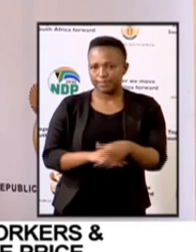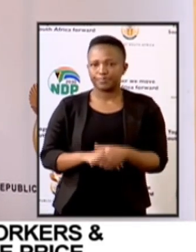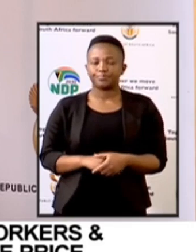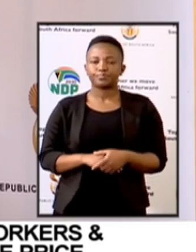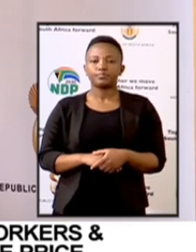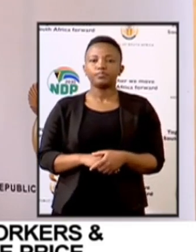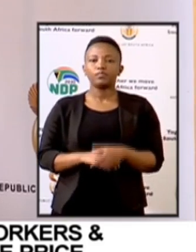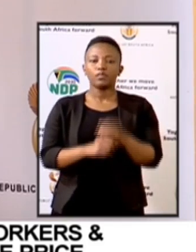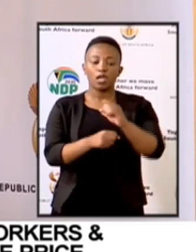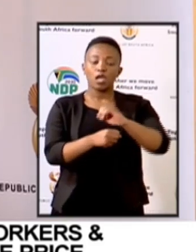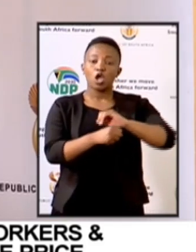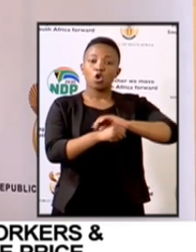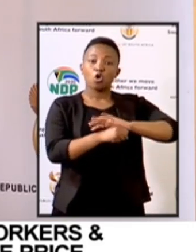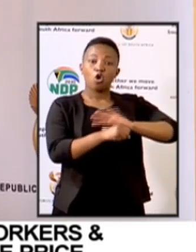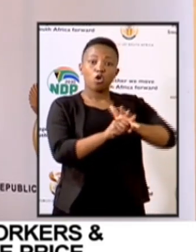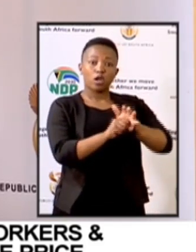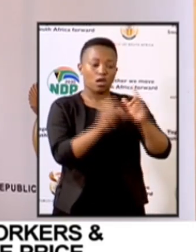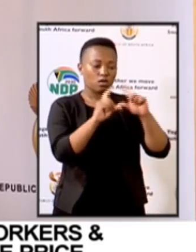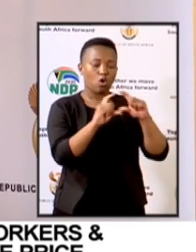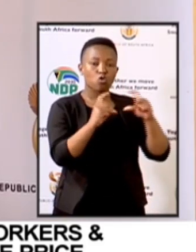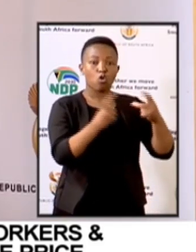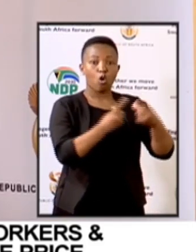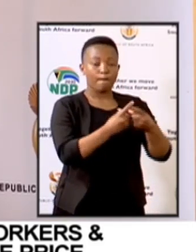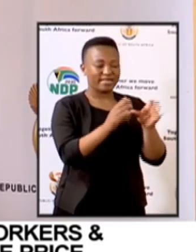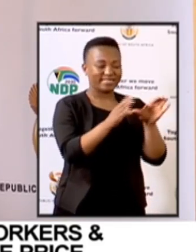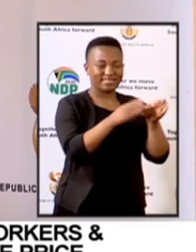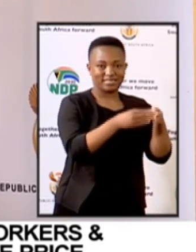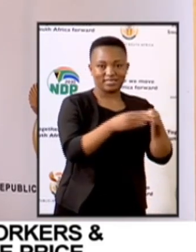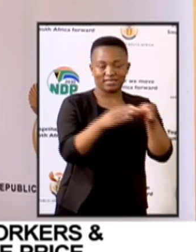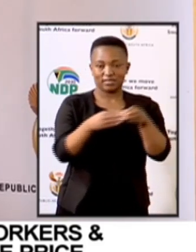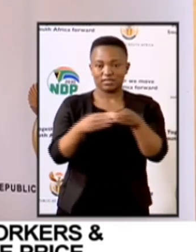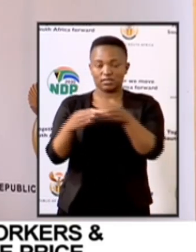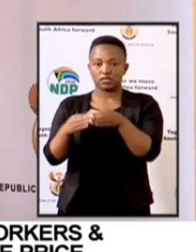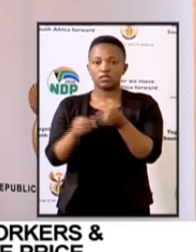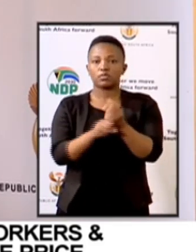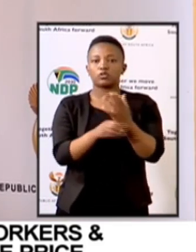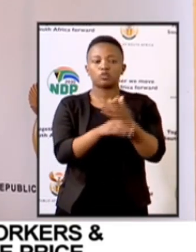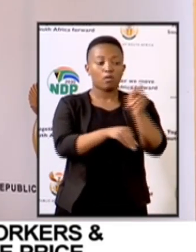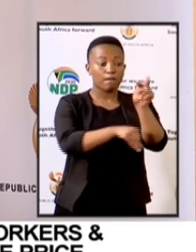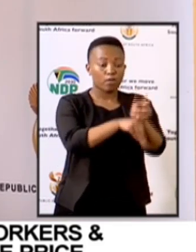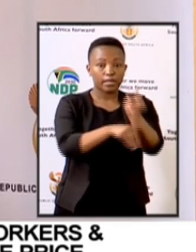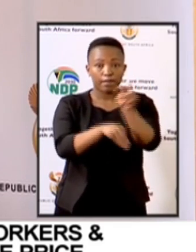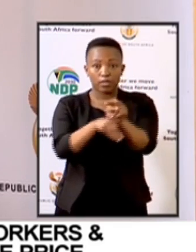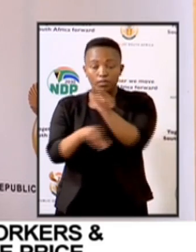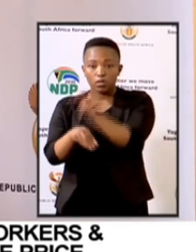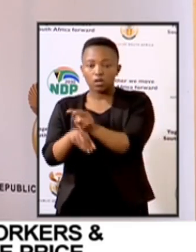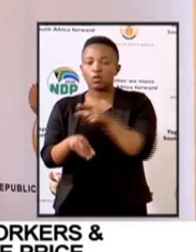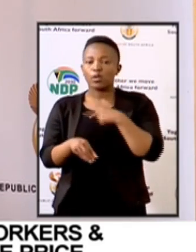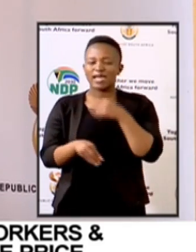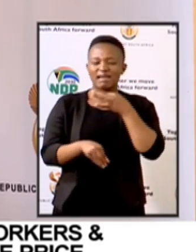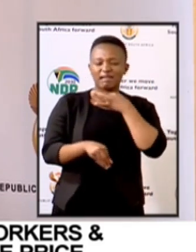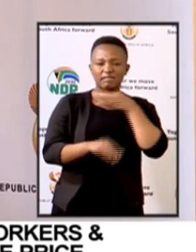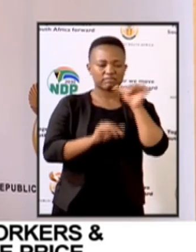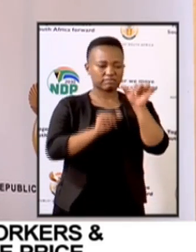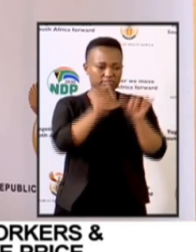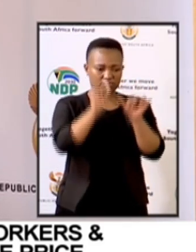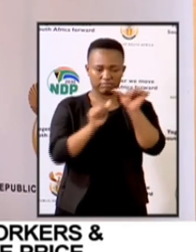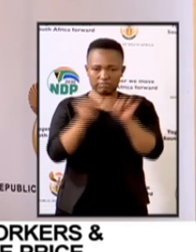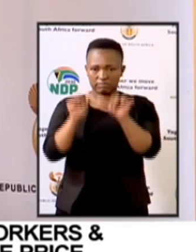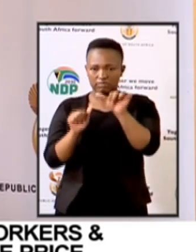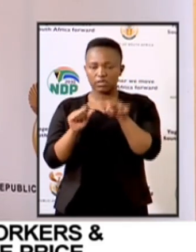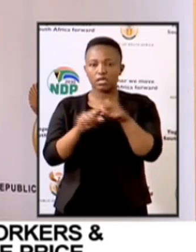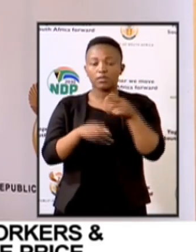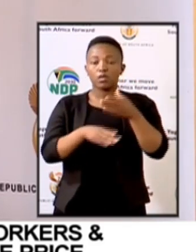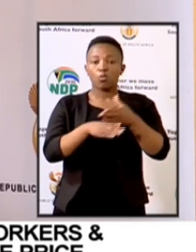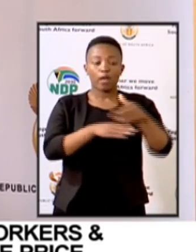COVID-19 committees must continuously monitor the implementation of their department strategies, risk assessments, workplace procedures, and